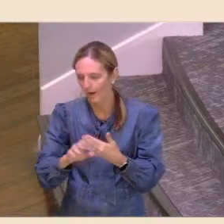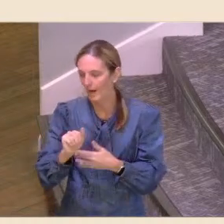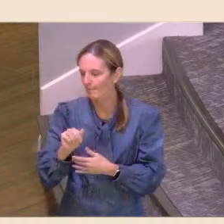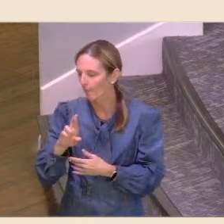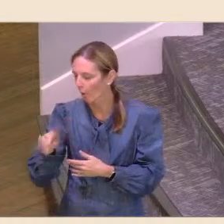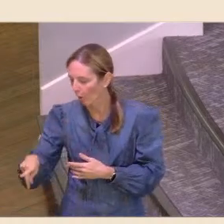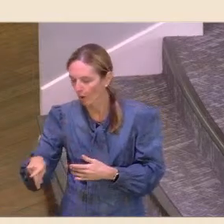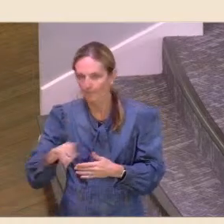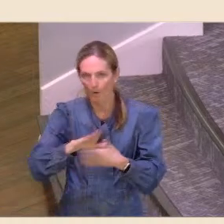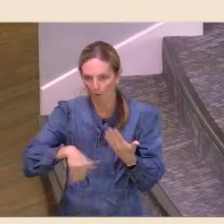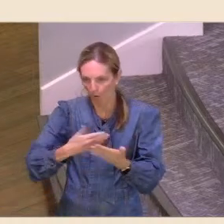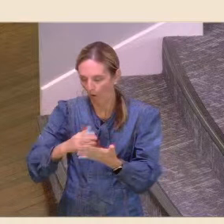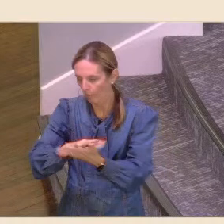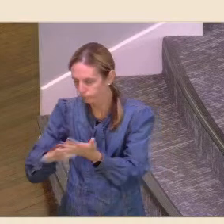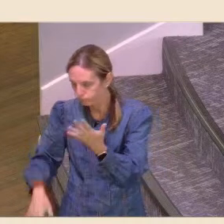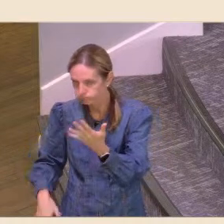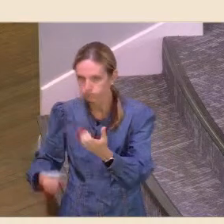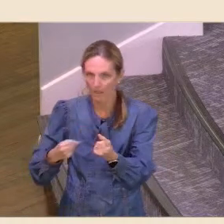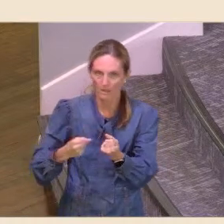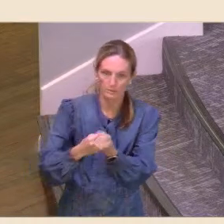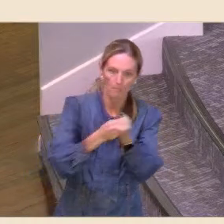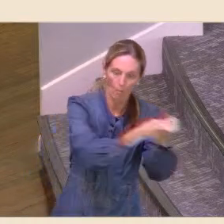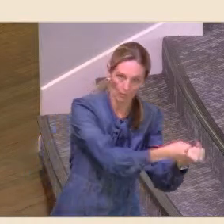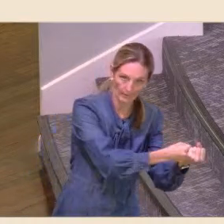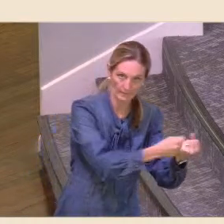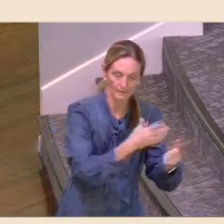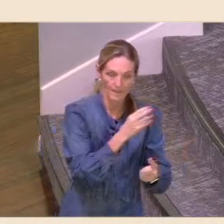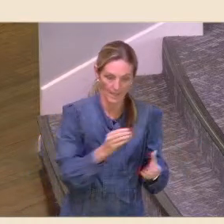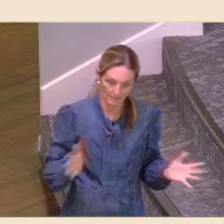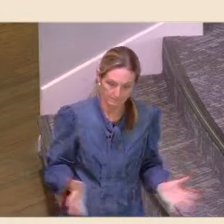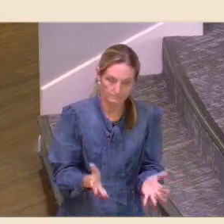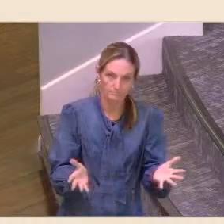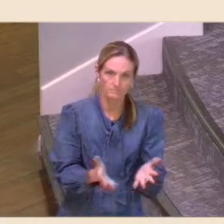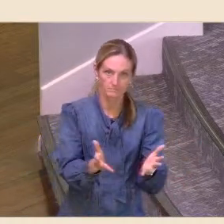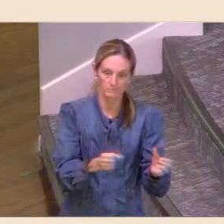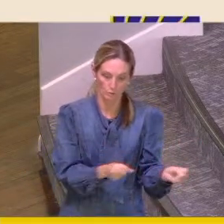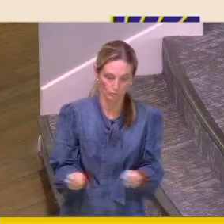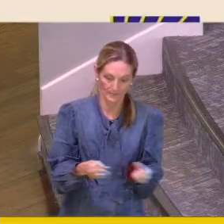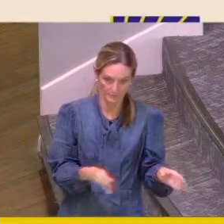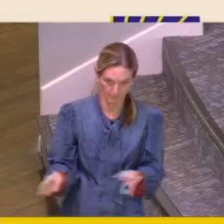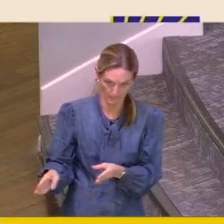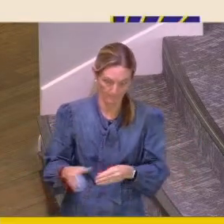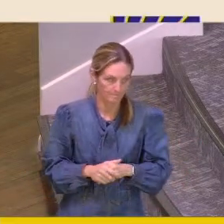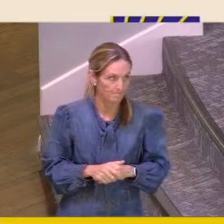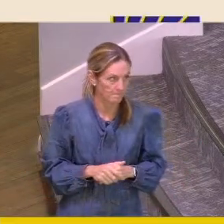all there leveraging to help support and push forward our strategic plan.